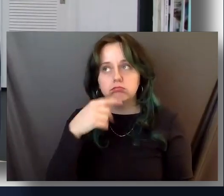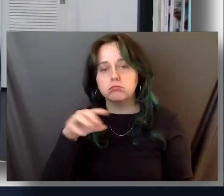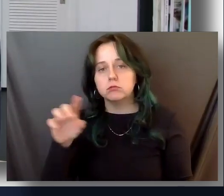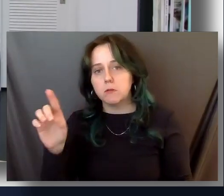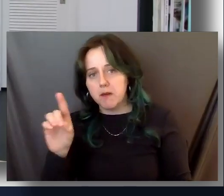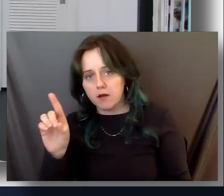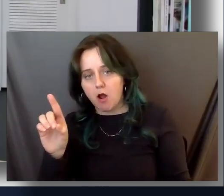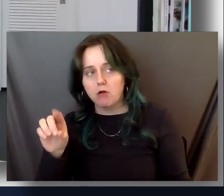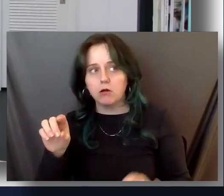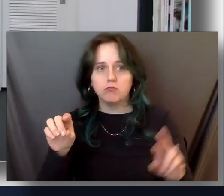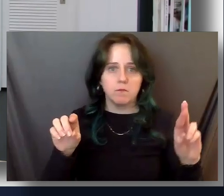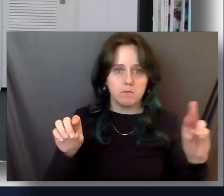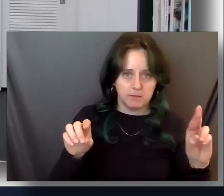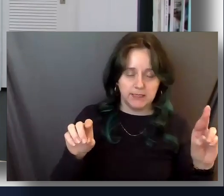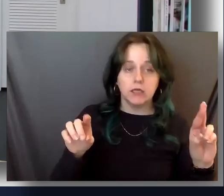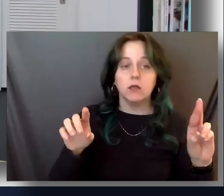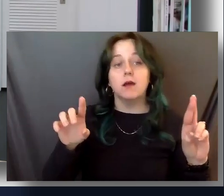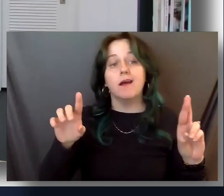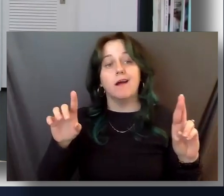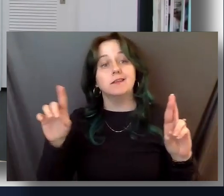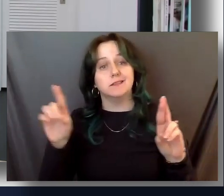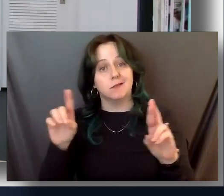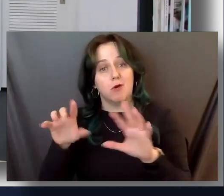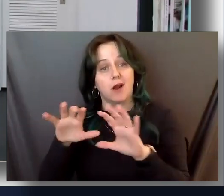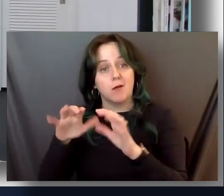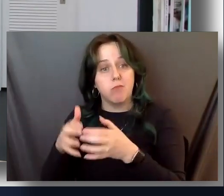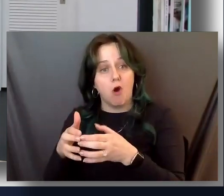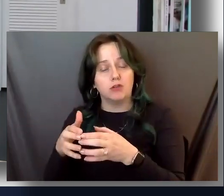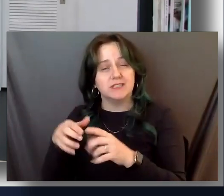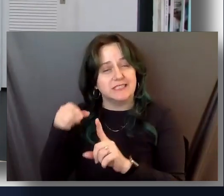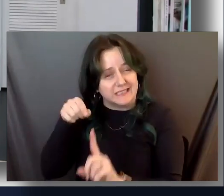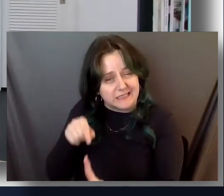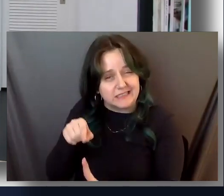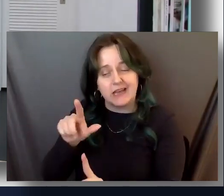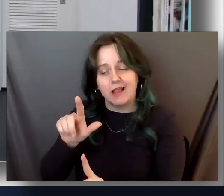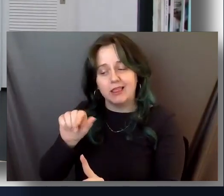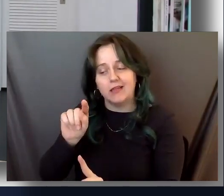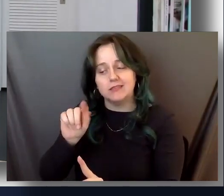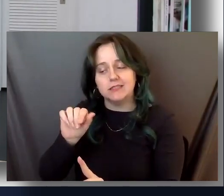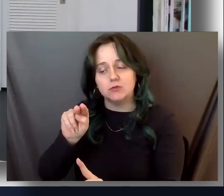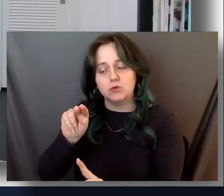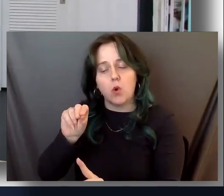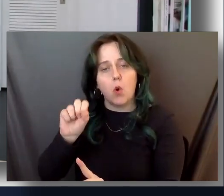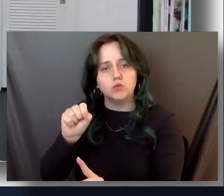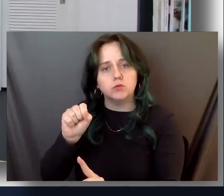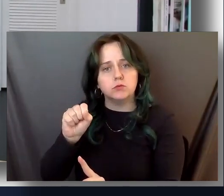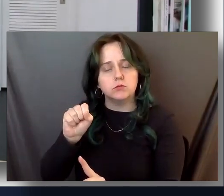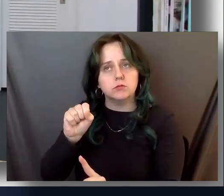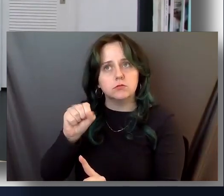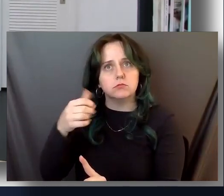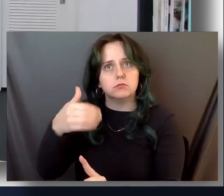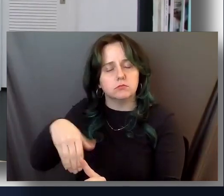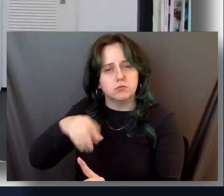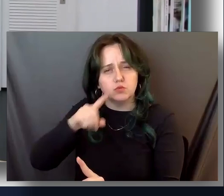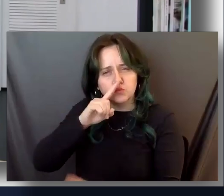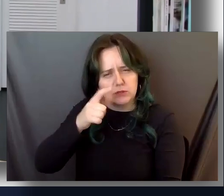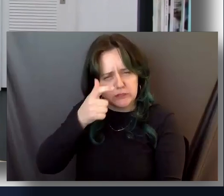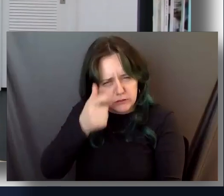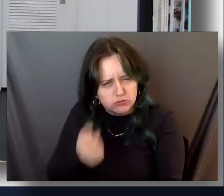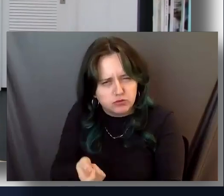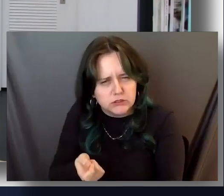the Republican Party and Latinos especially, this is so interesting to